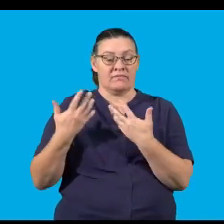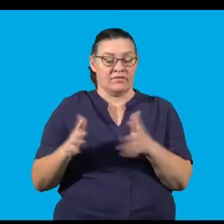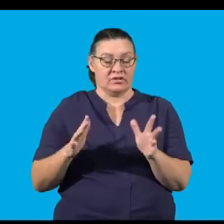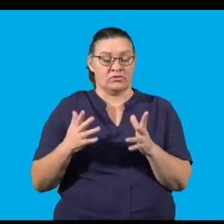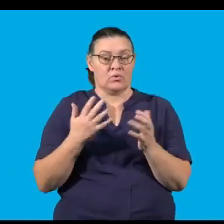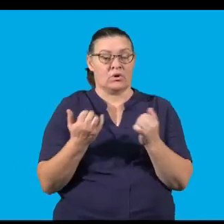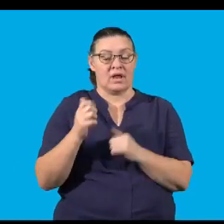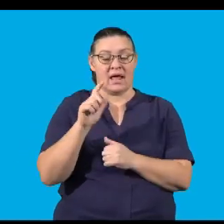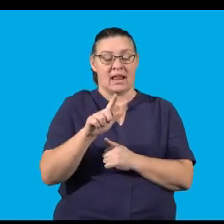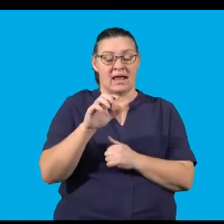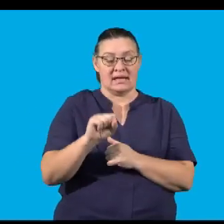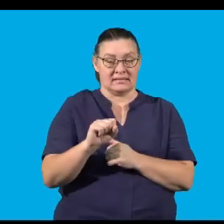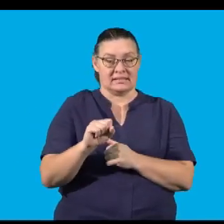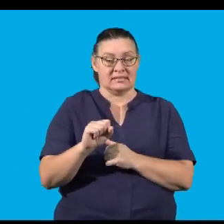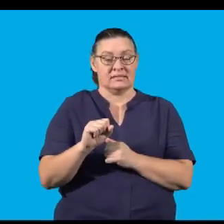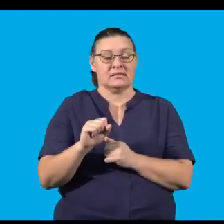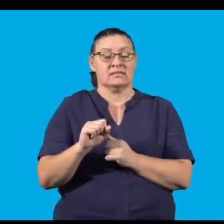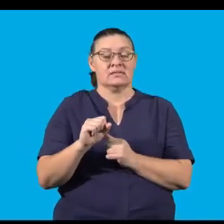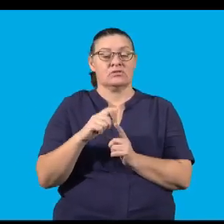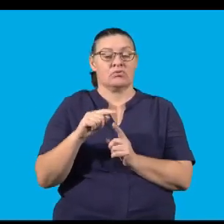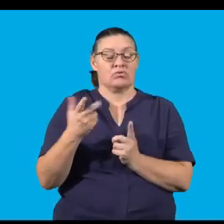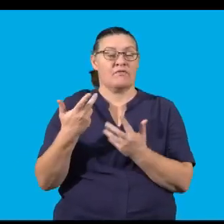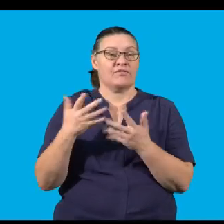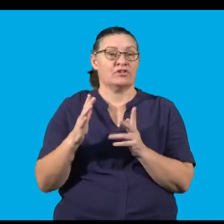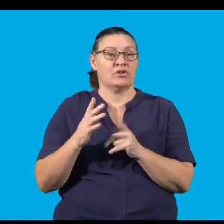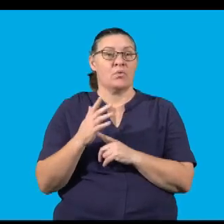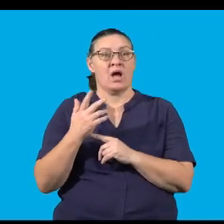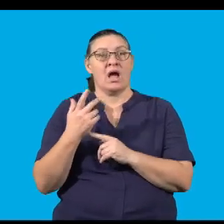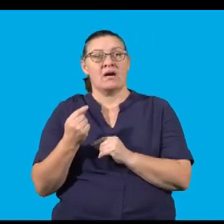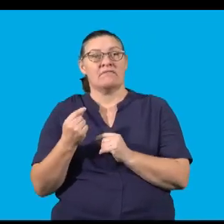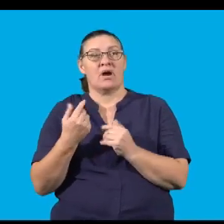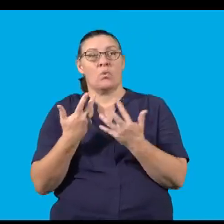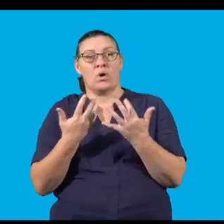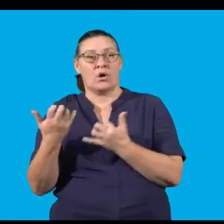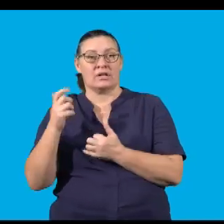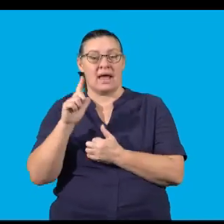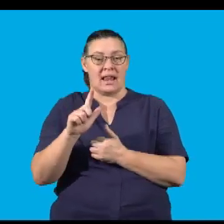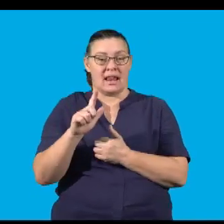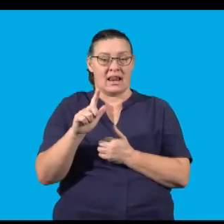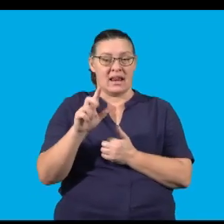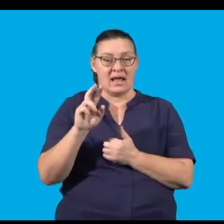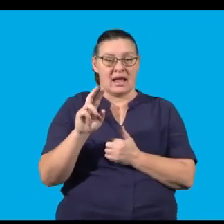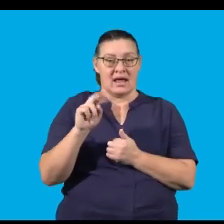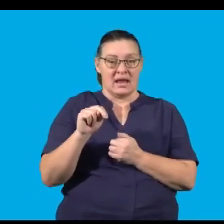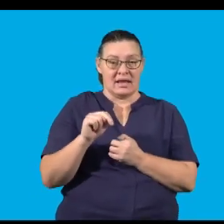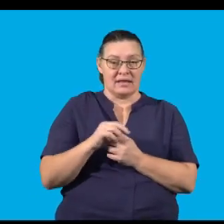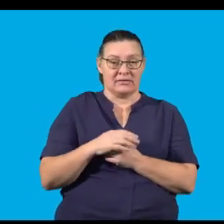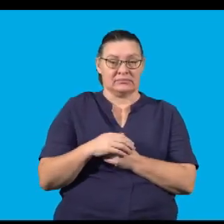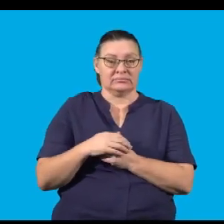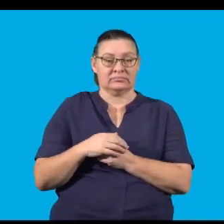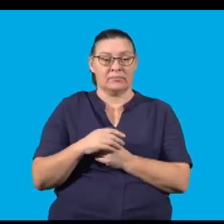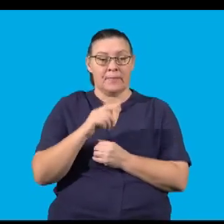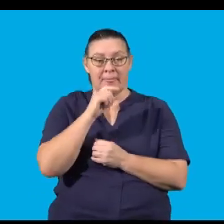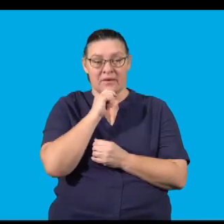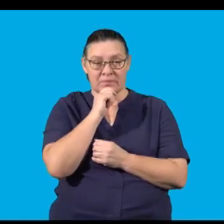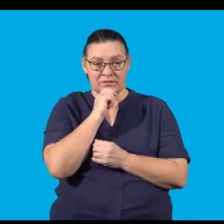we worked out LS is 4√5. How do we work out Ln. Well, we can use, once again, we can